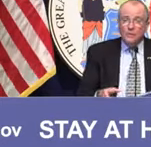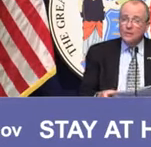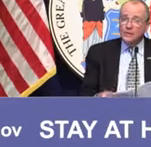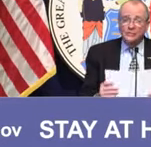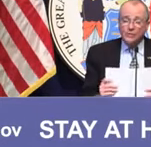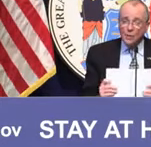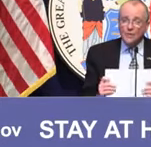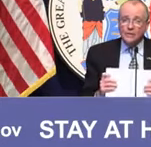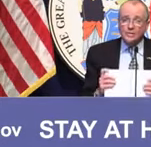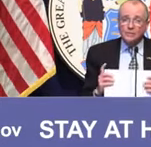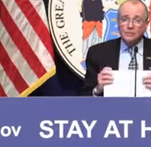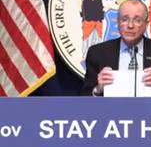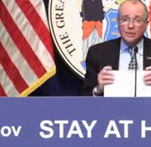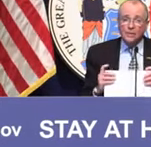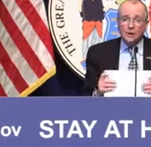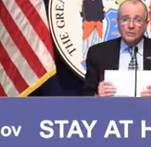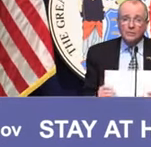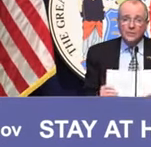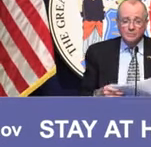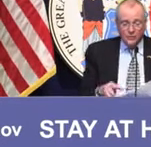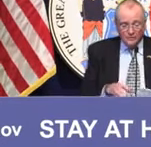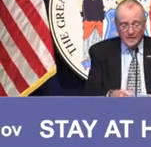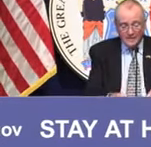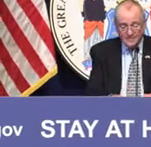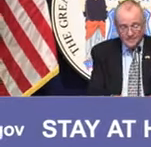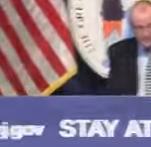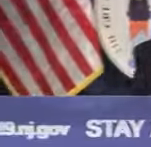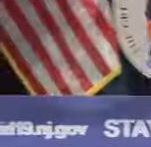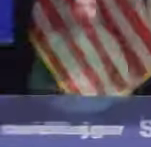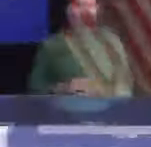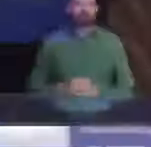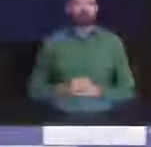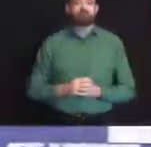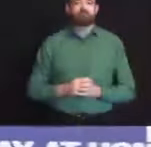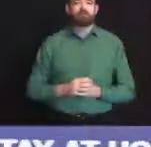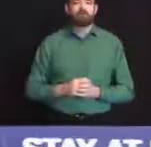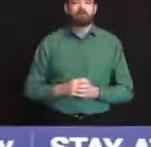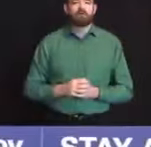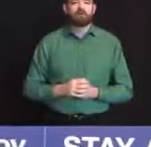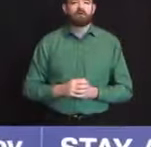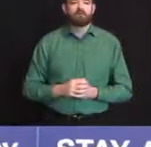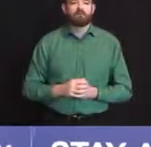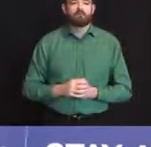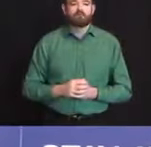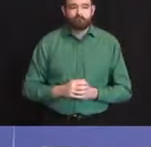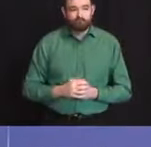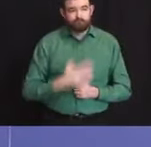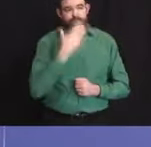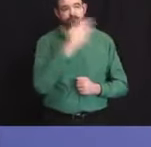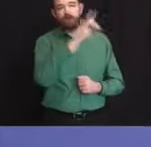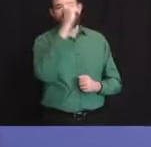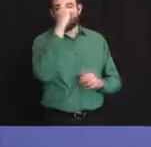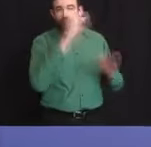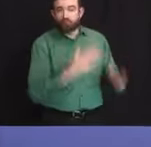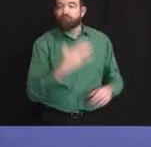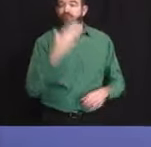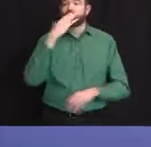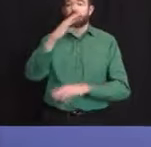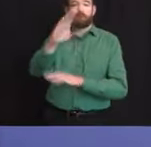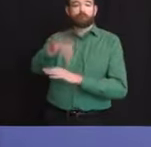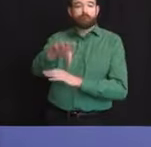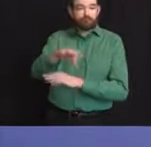Health, a woman who needs no introduction. Please help me welcome Judy Persicelli. Thank you, Governor, and good afternoon. Well, our hospitals are